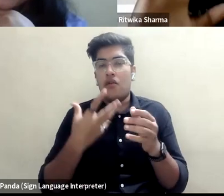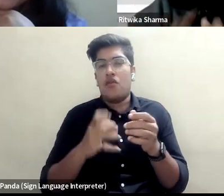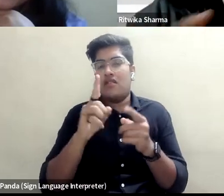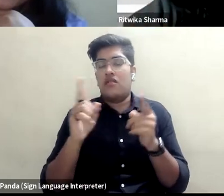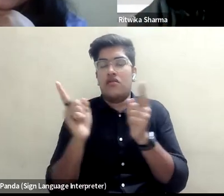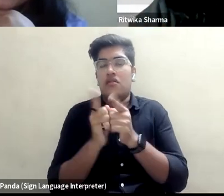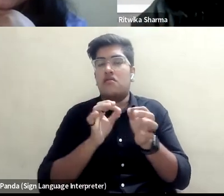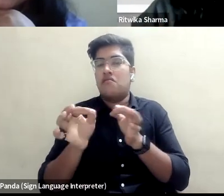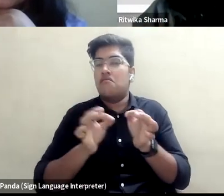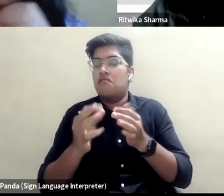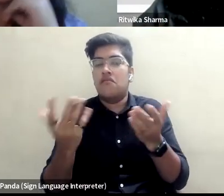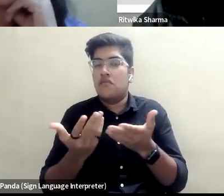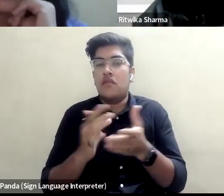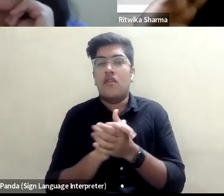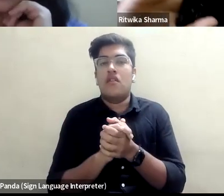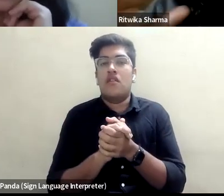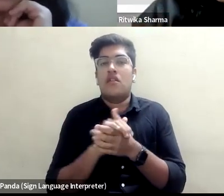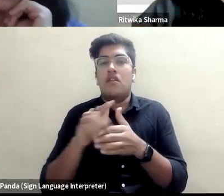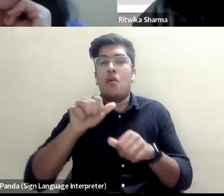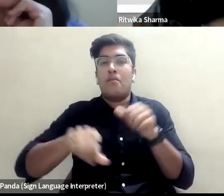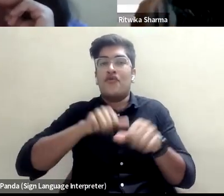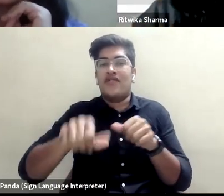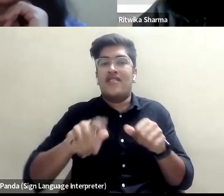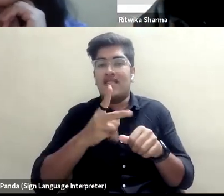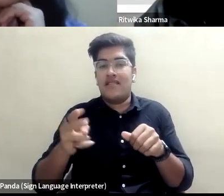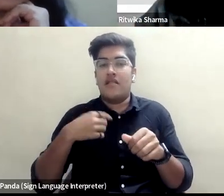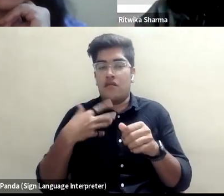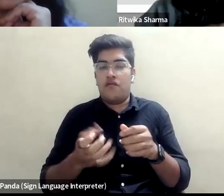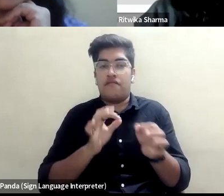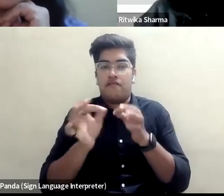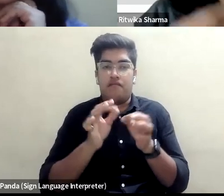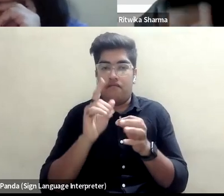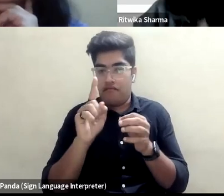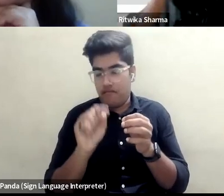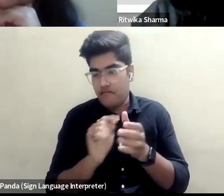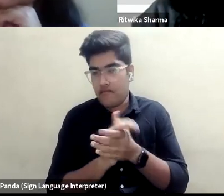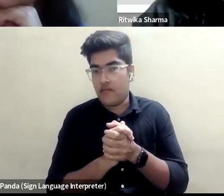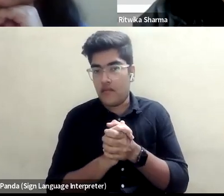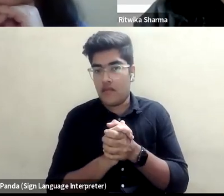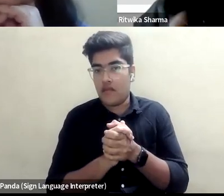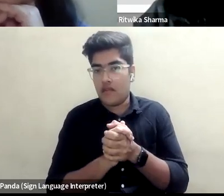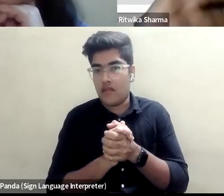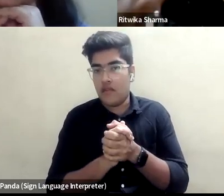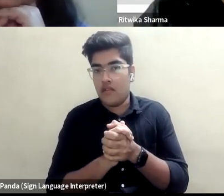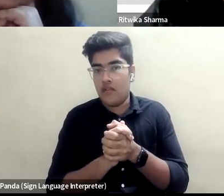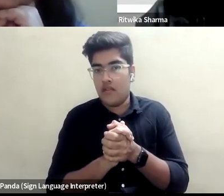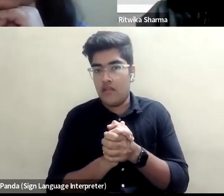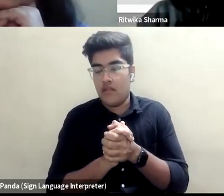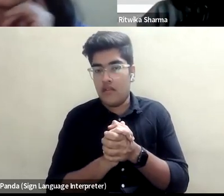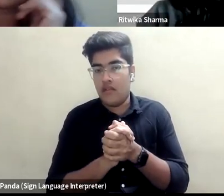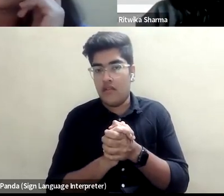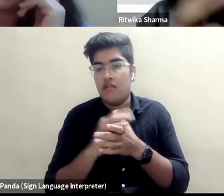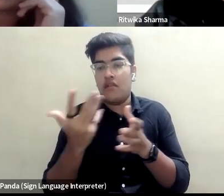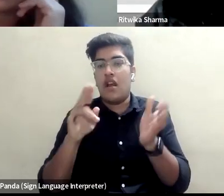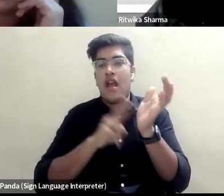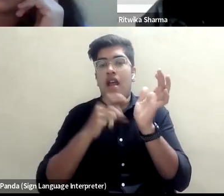the procedural scheme of things. The actual implication of the CA will obviously cannot be grasped without talking about the NRC